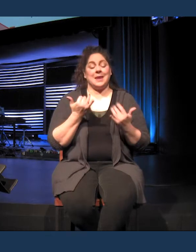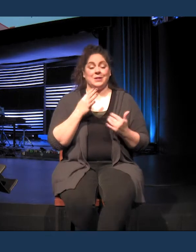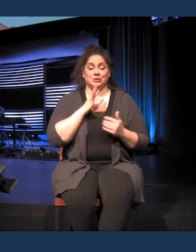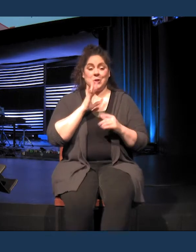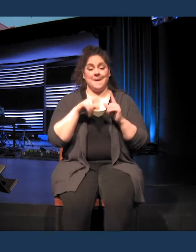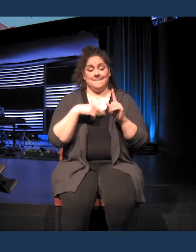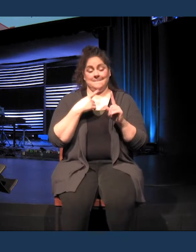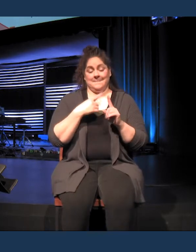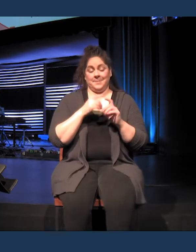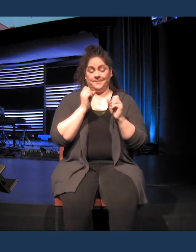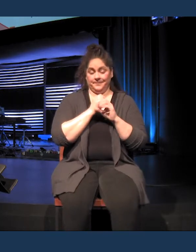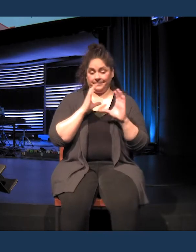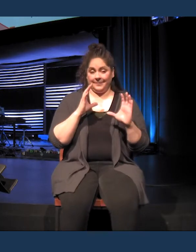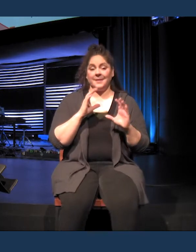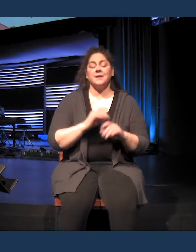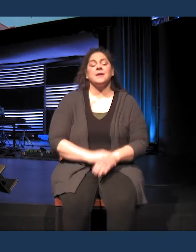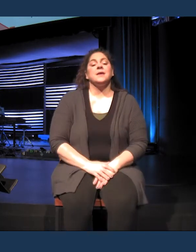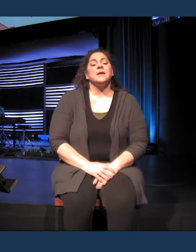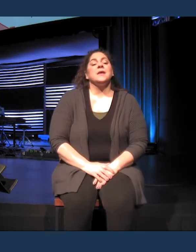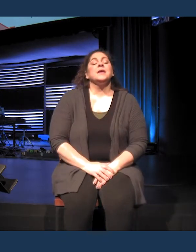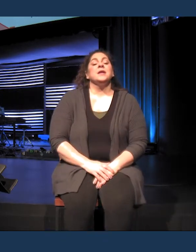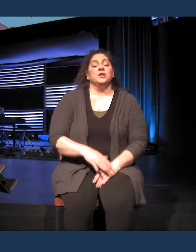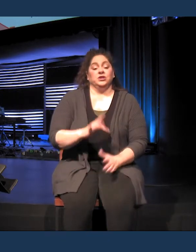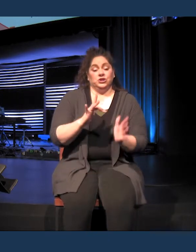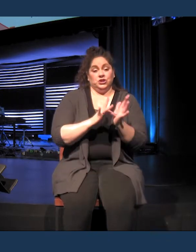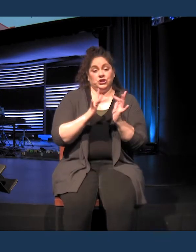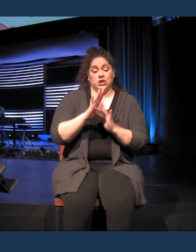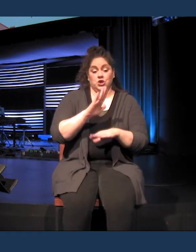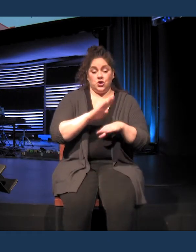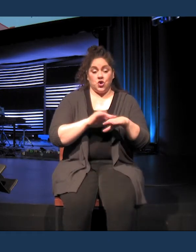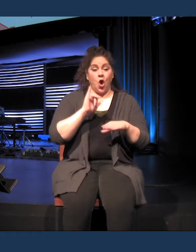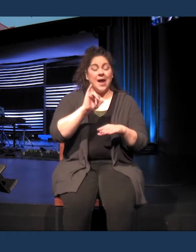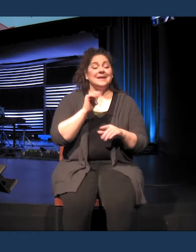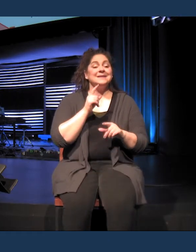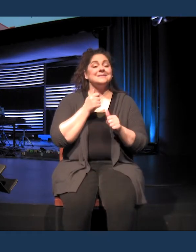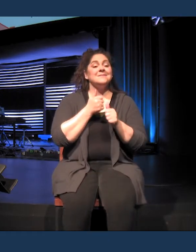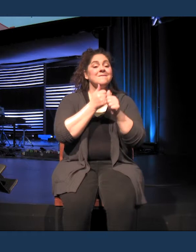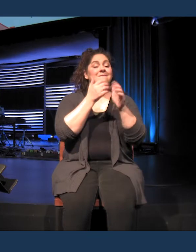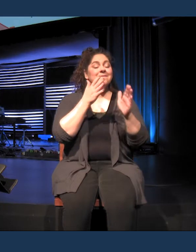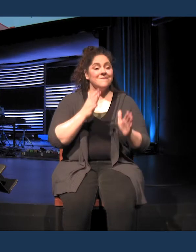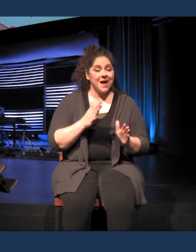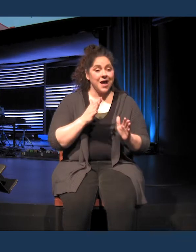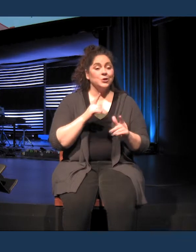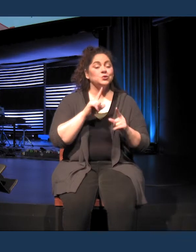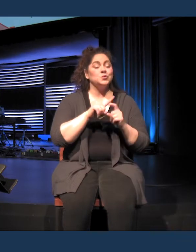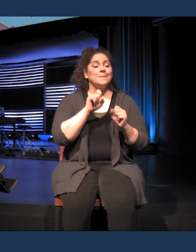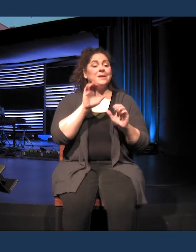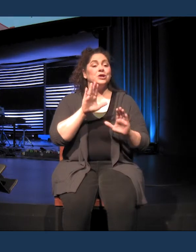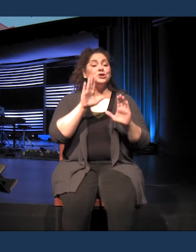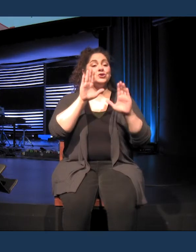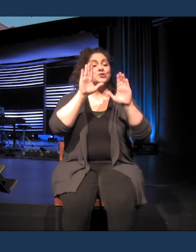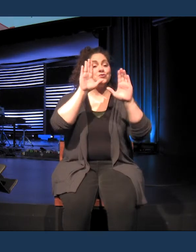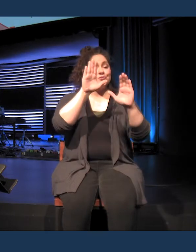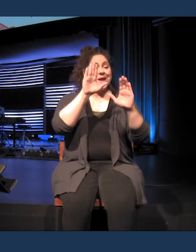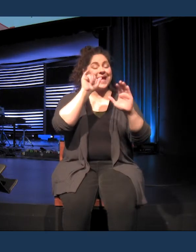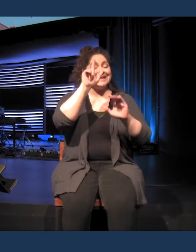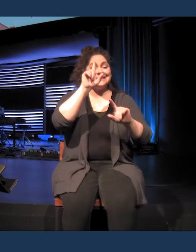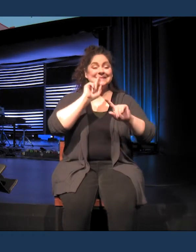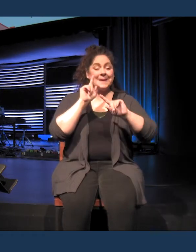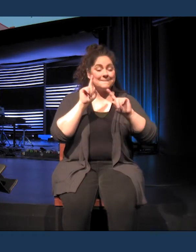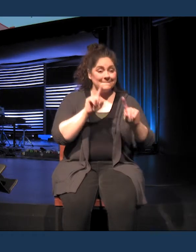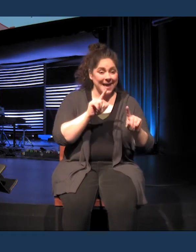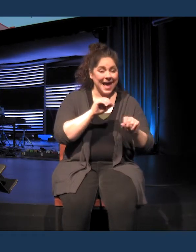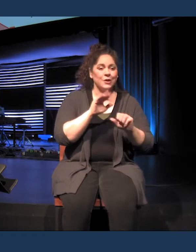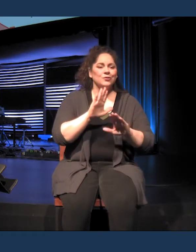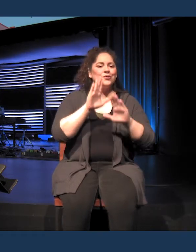a big idea today. Here's where we're gonna start. That Jesus calls his followers to be great at the great commandment and the